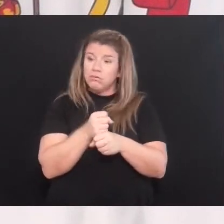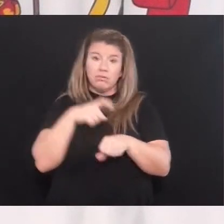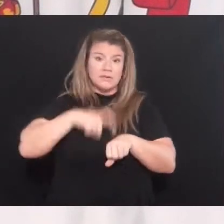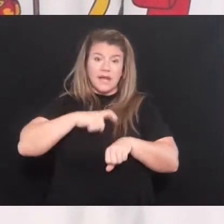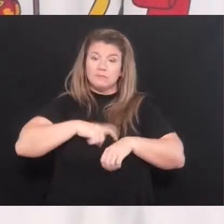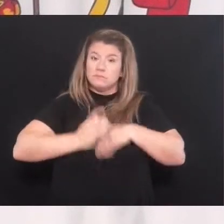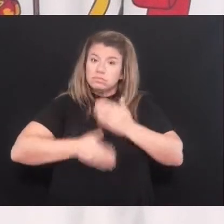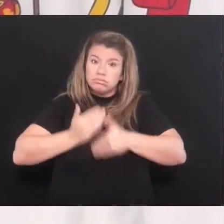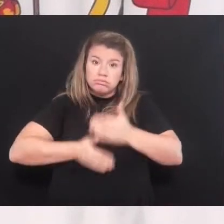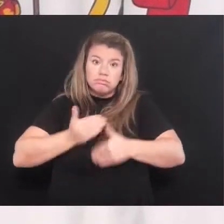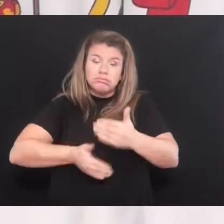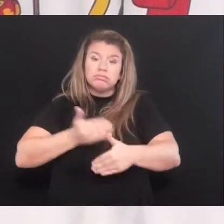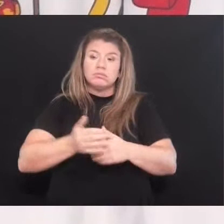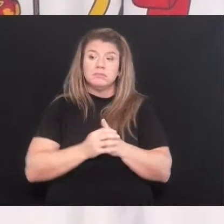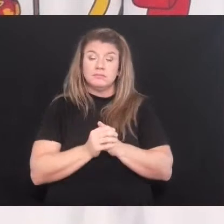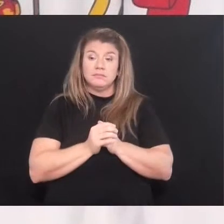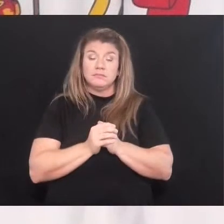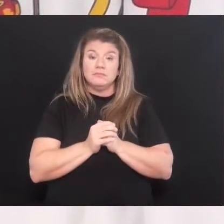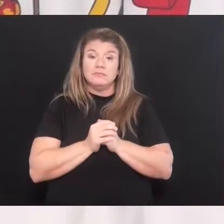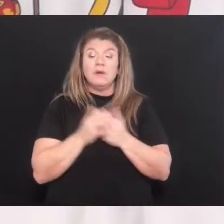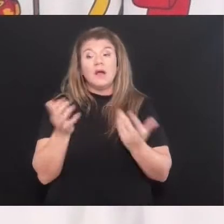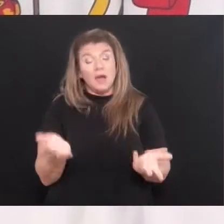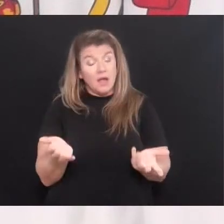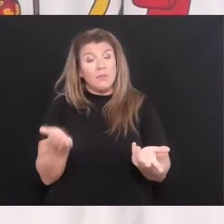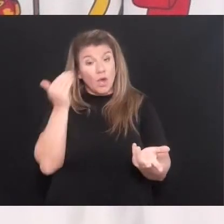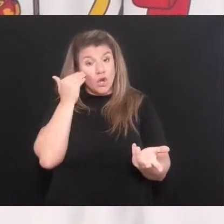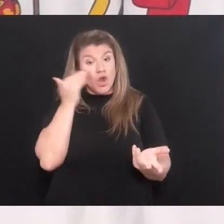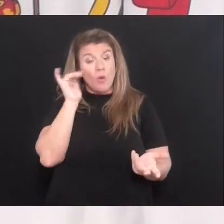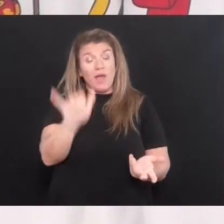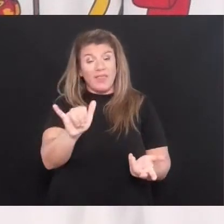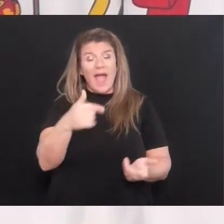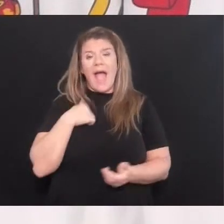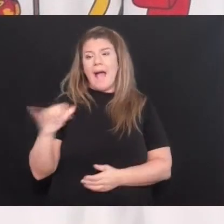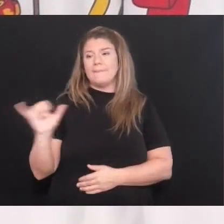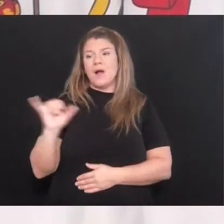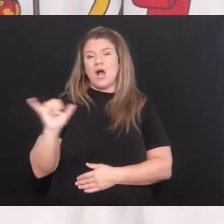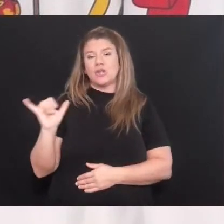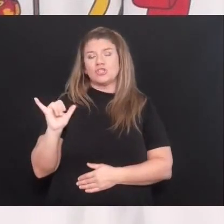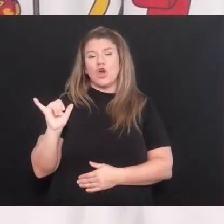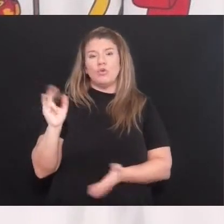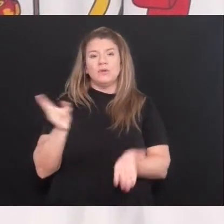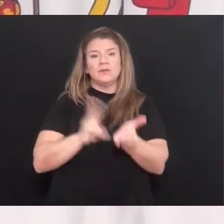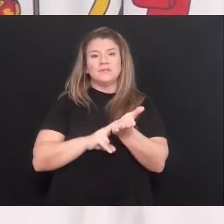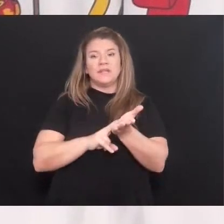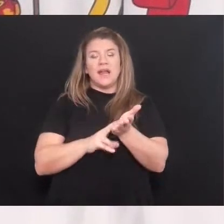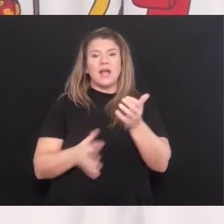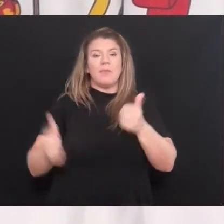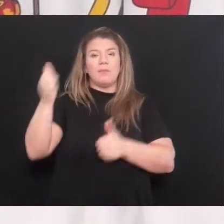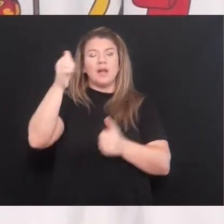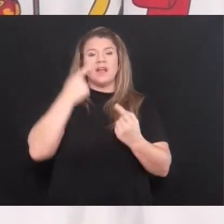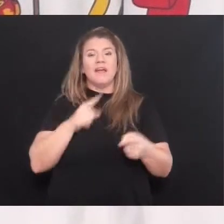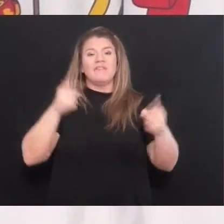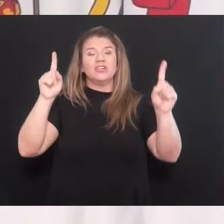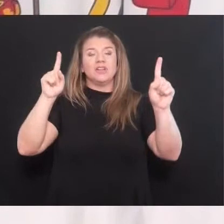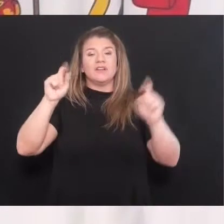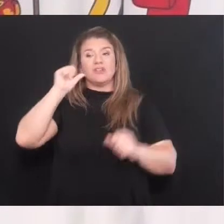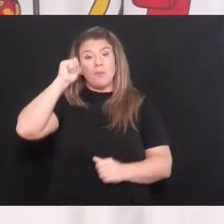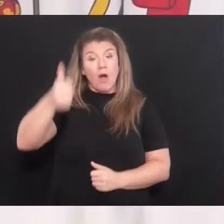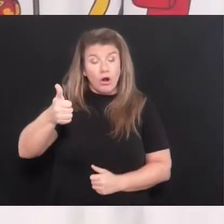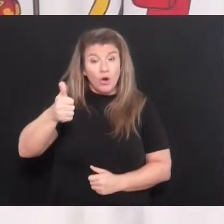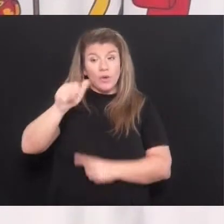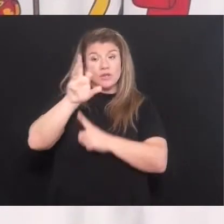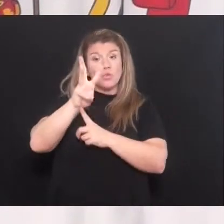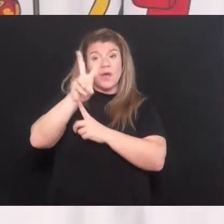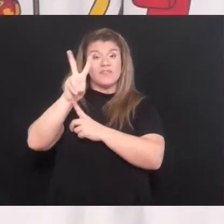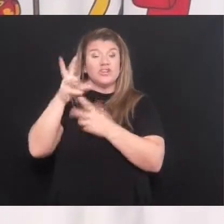along. But with that, you know, I have also issued a proclamation officially declaring tomorrow as West